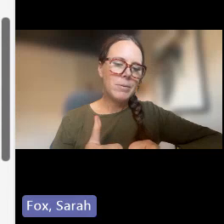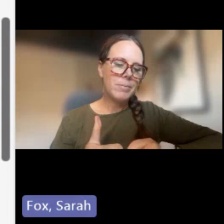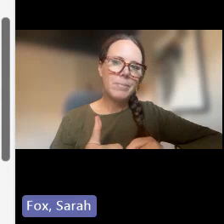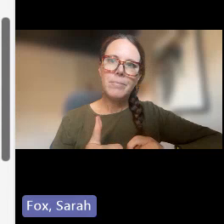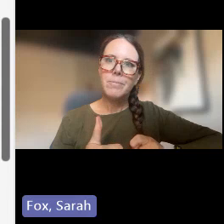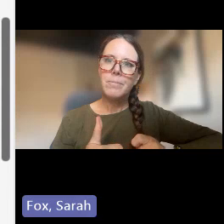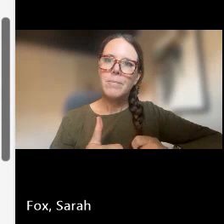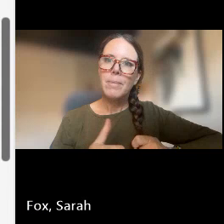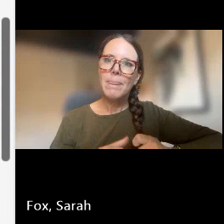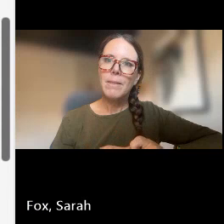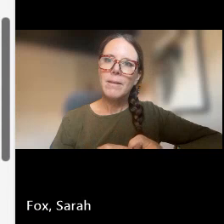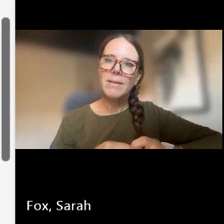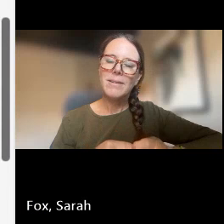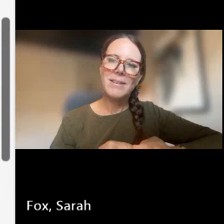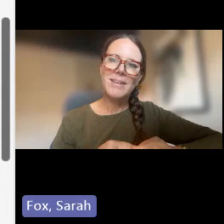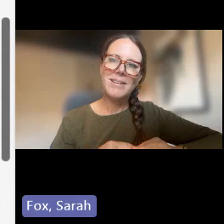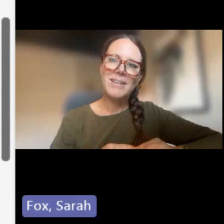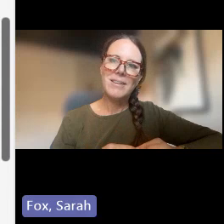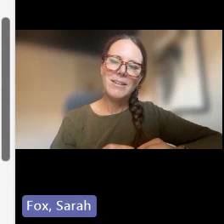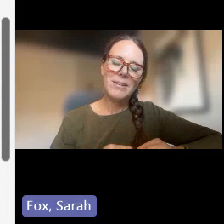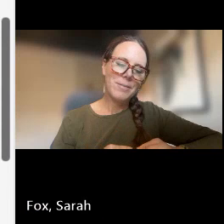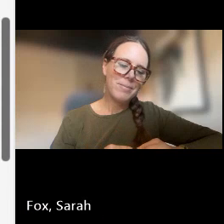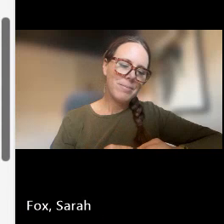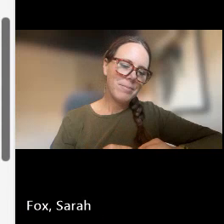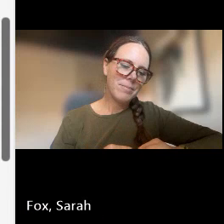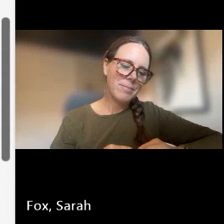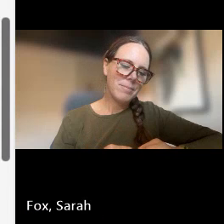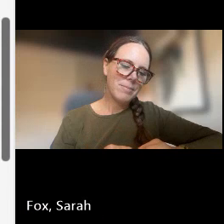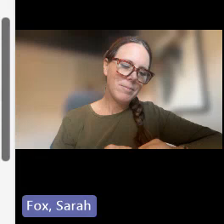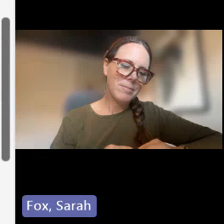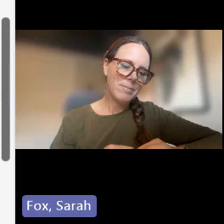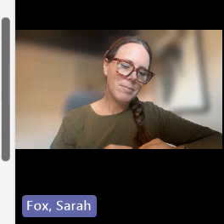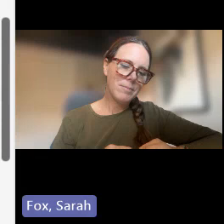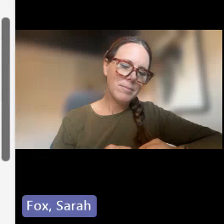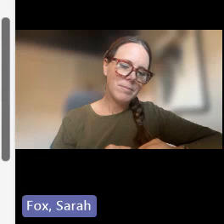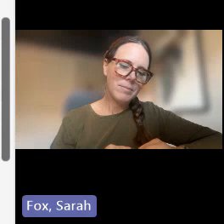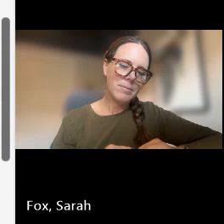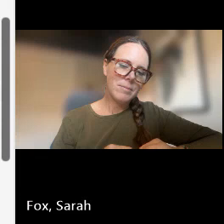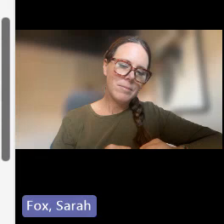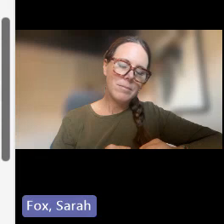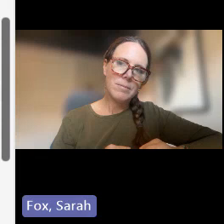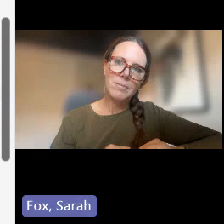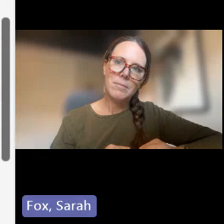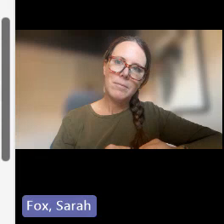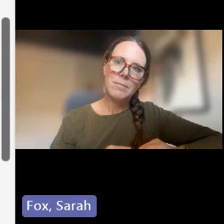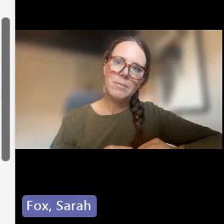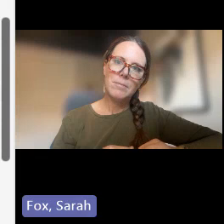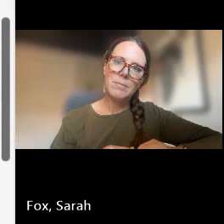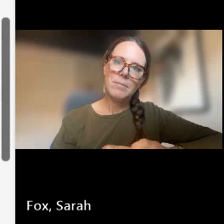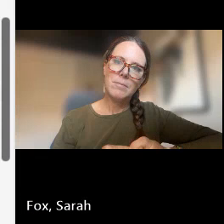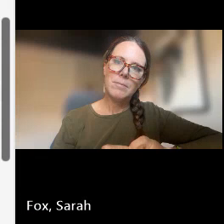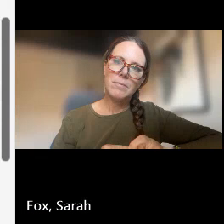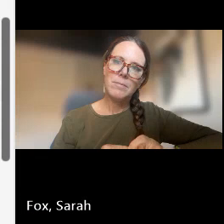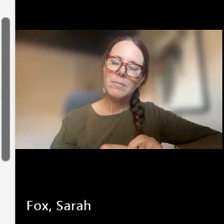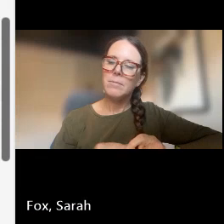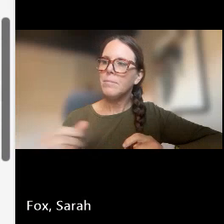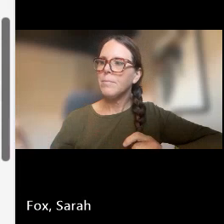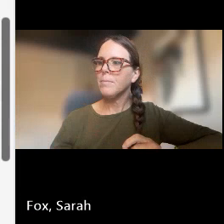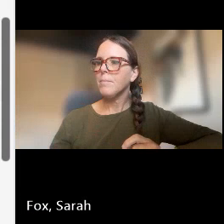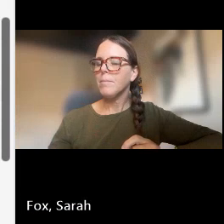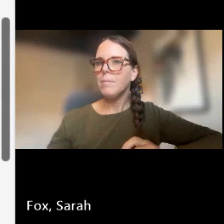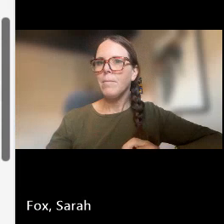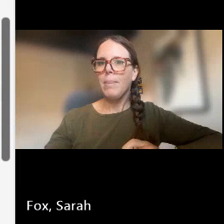Thumbs Janet, up. Janet, go ahead. Just a question on this, would this fall in the same category as the others where